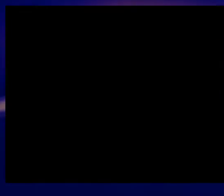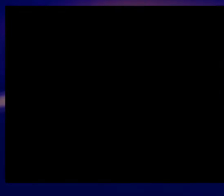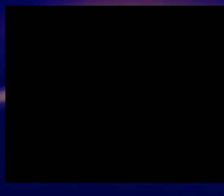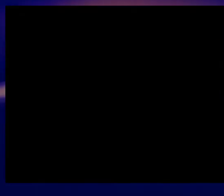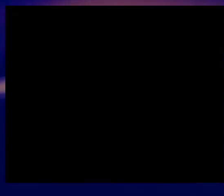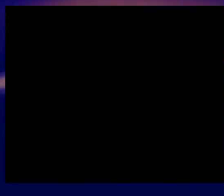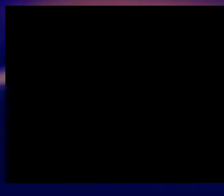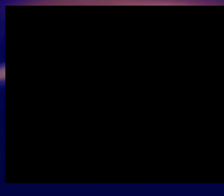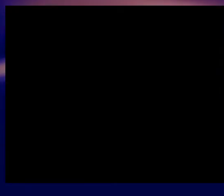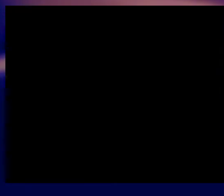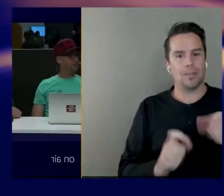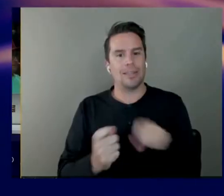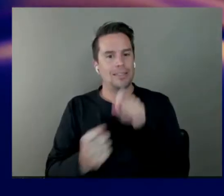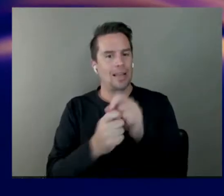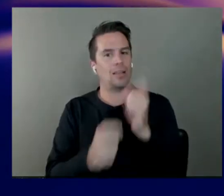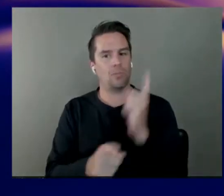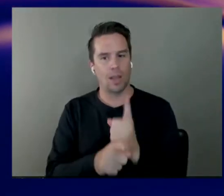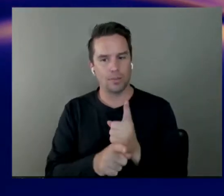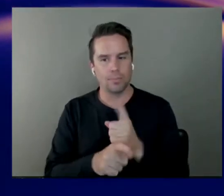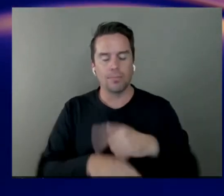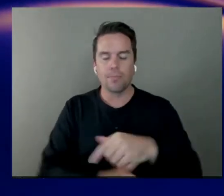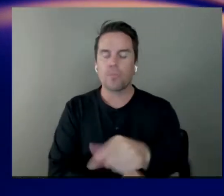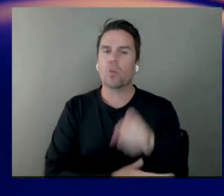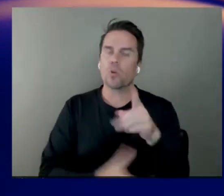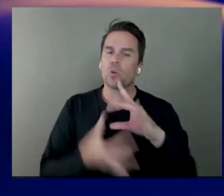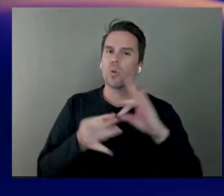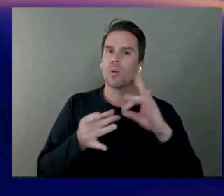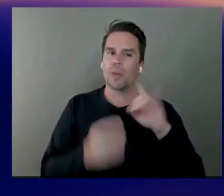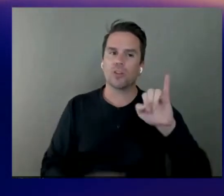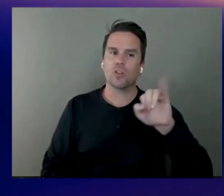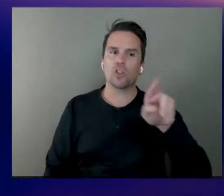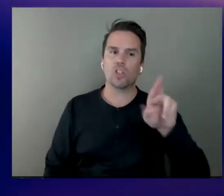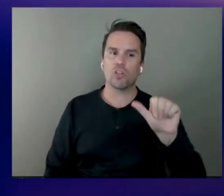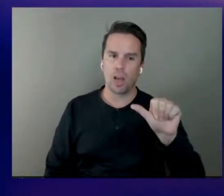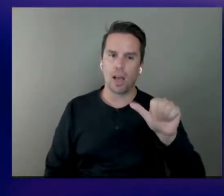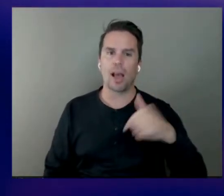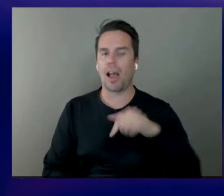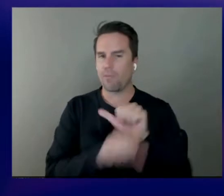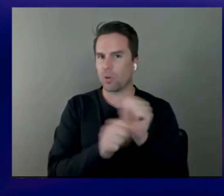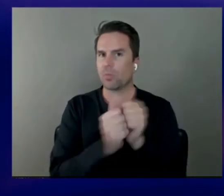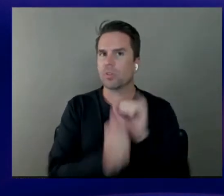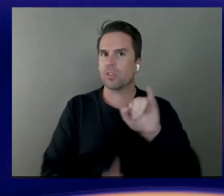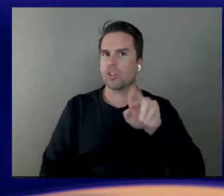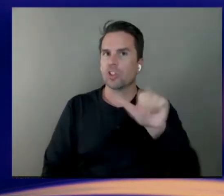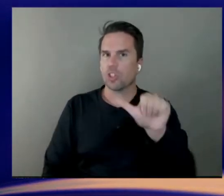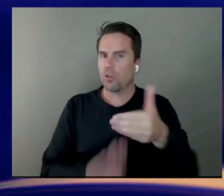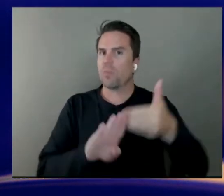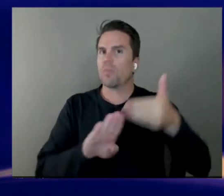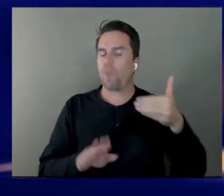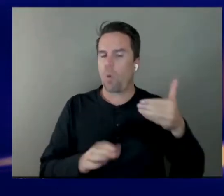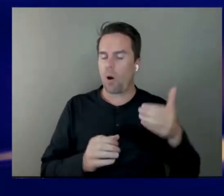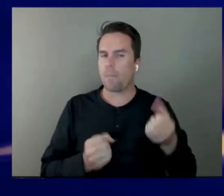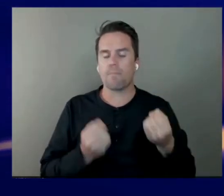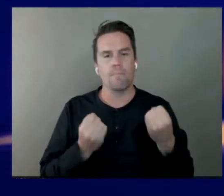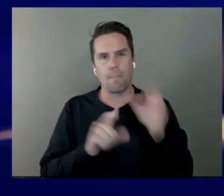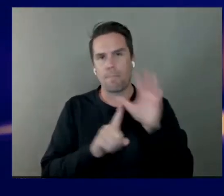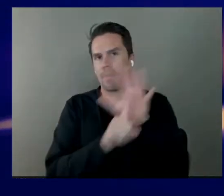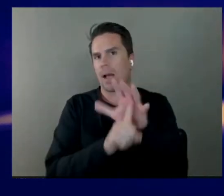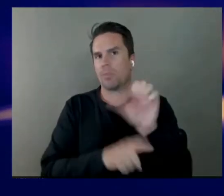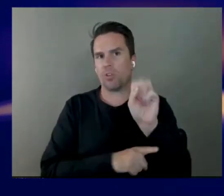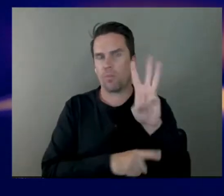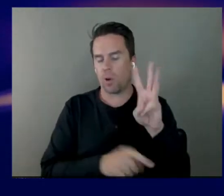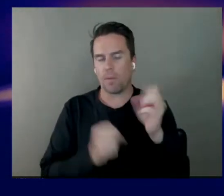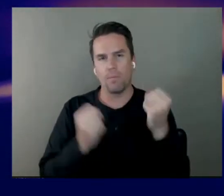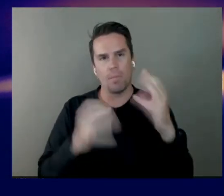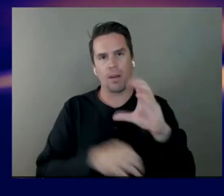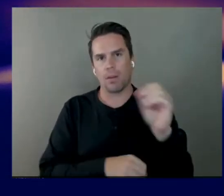tell me a little bit, because you had mentioned Jira, and I had worked with Jira in the past, and it's a very popular software that's used in a lot of different companies. So tell me a little bit about what that